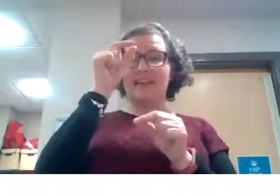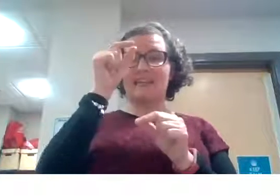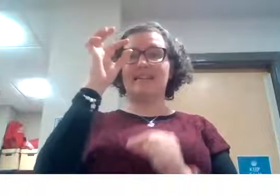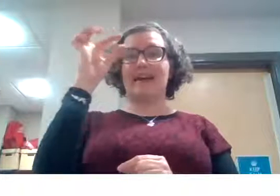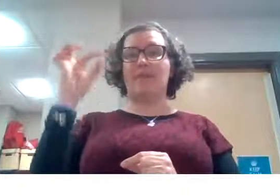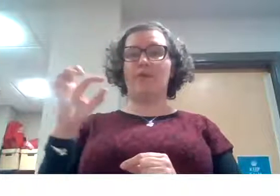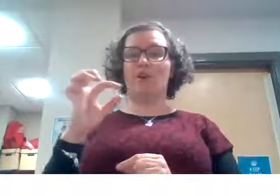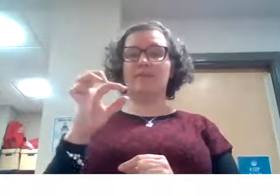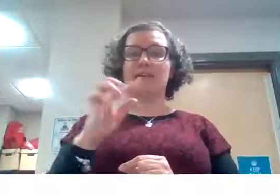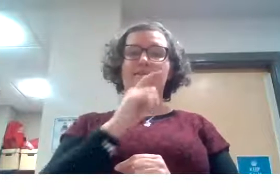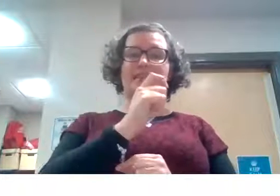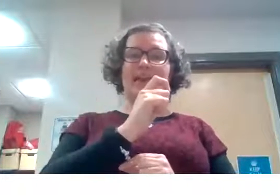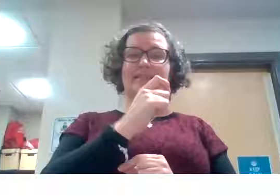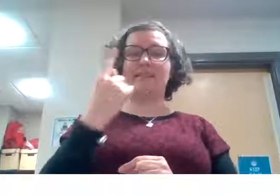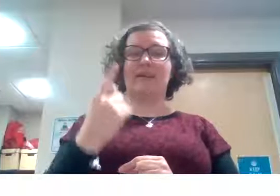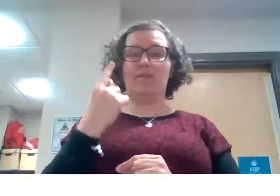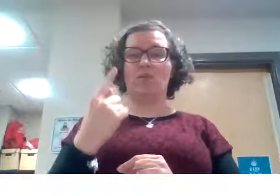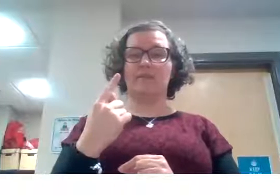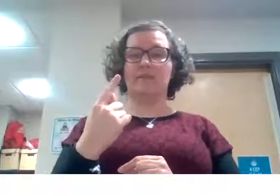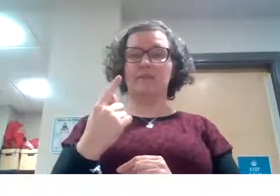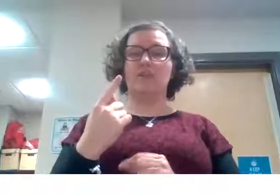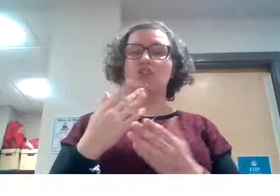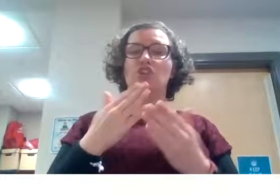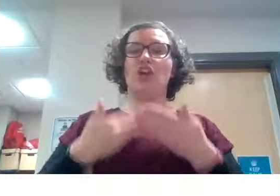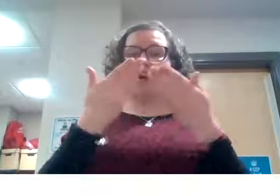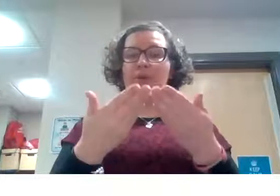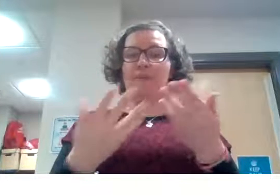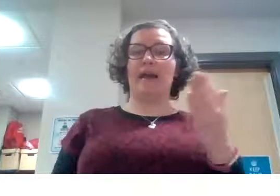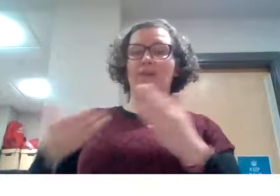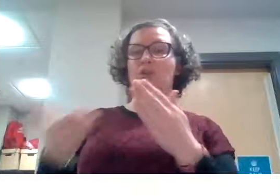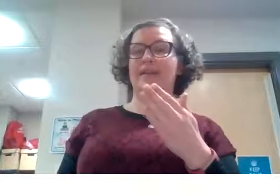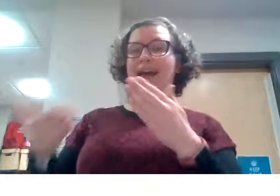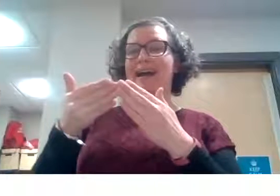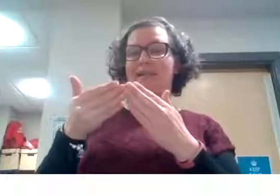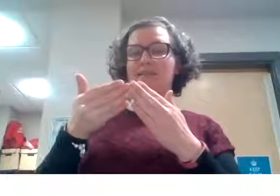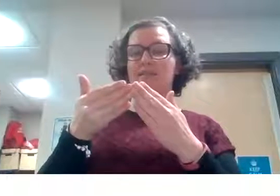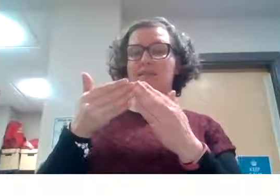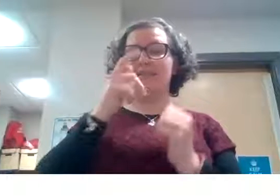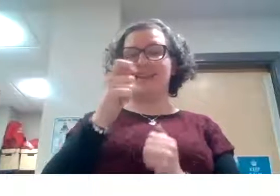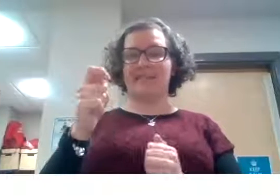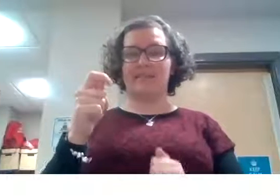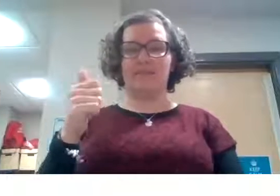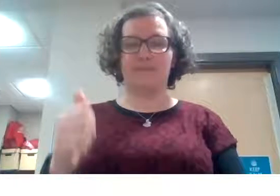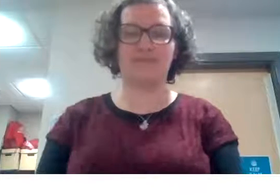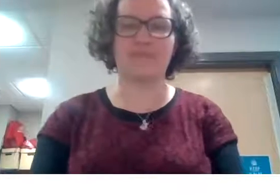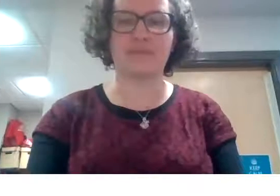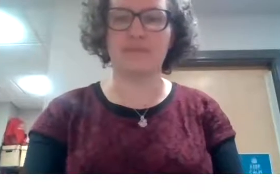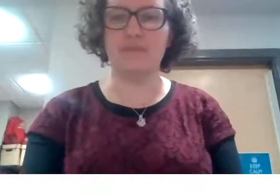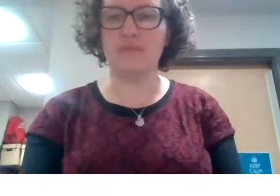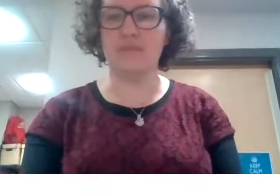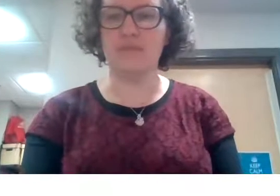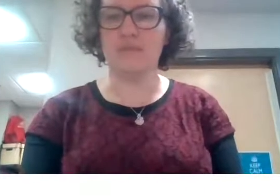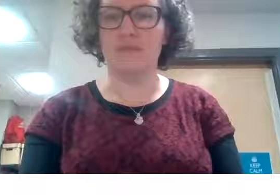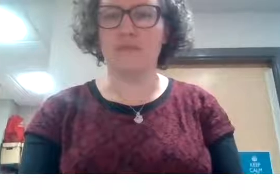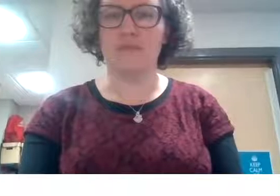the sticks and the blocks for tens and ones to show how you can add tens.